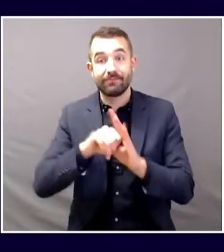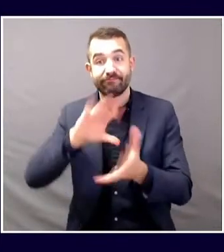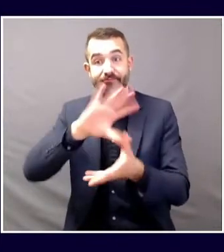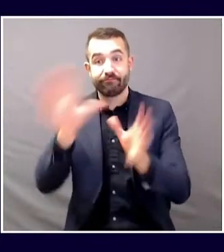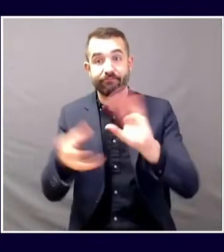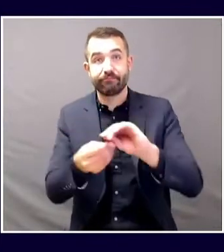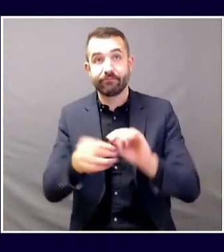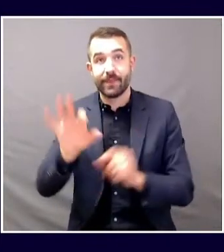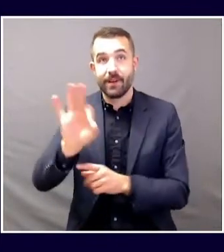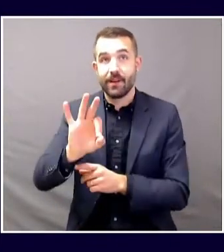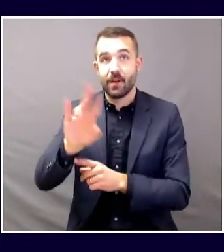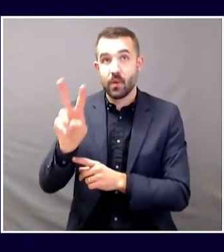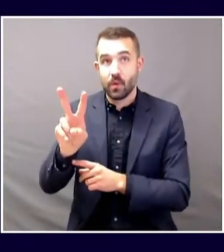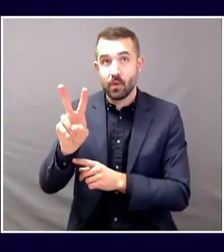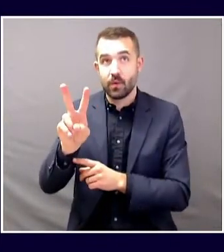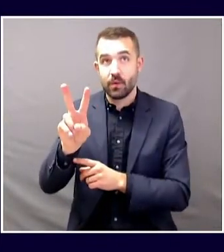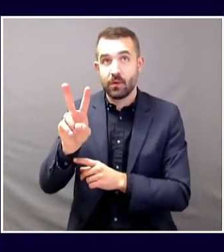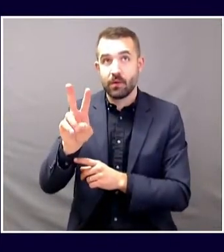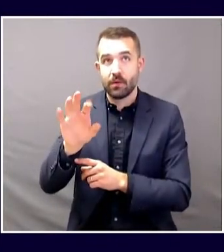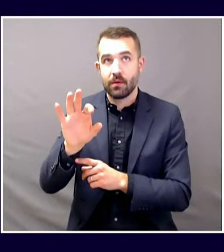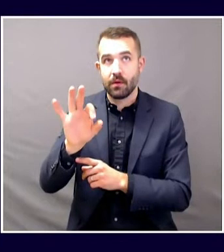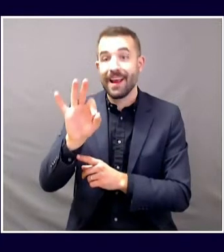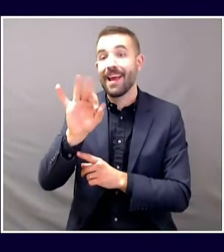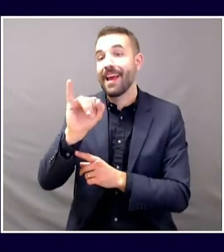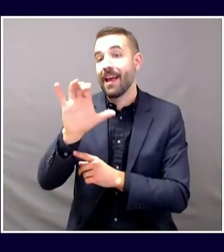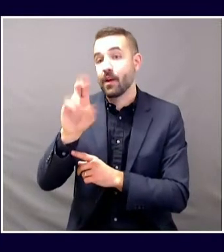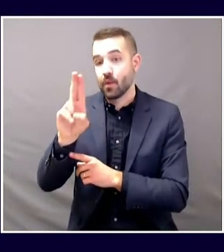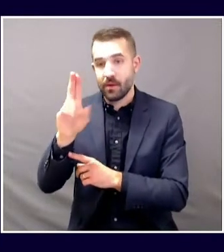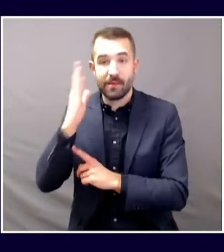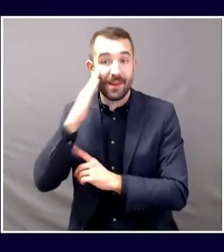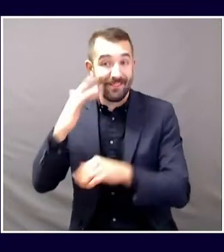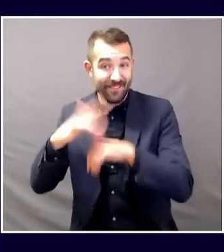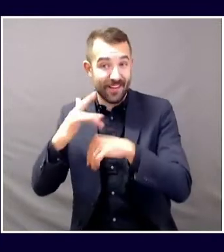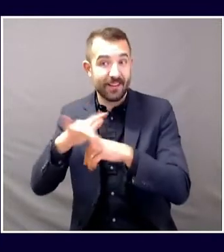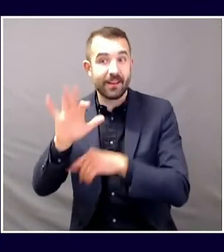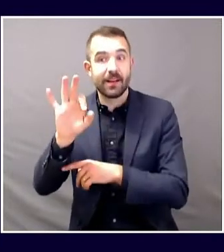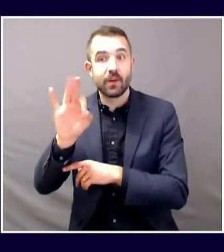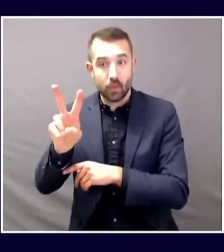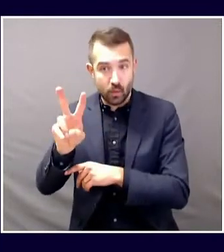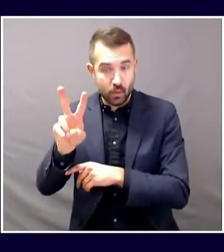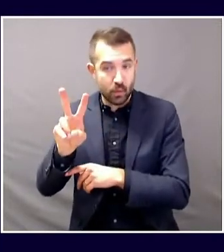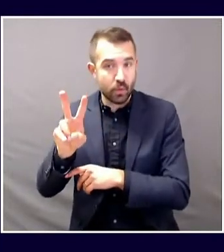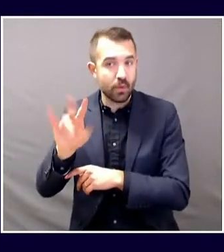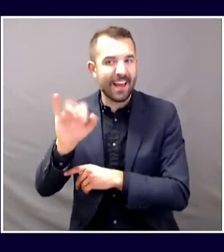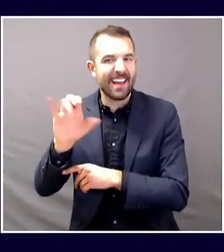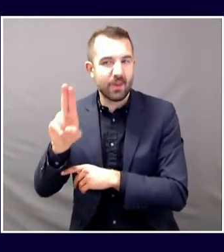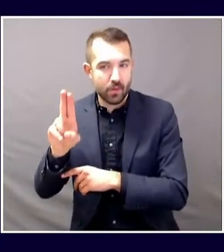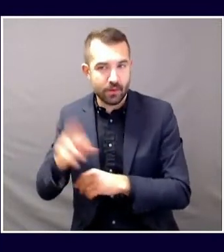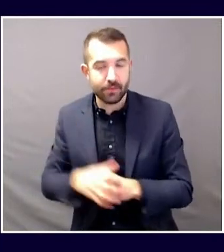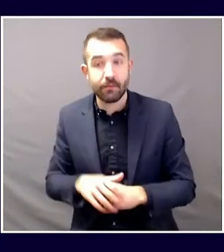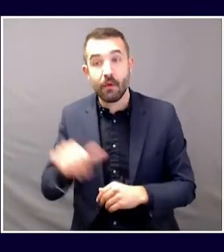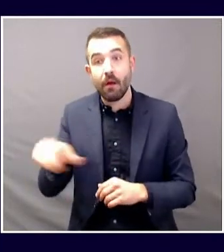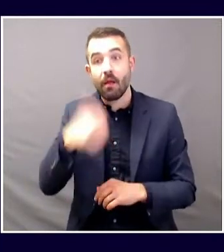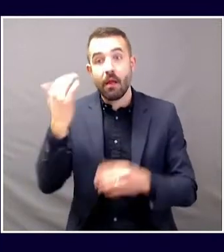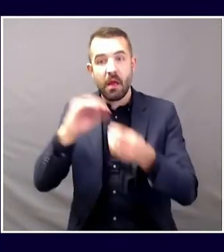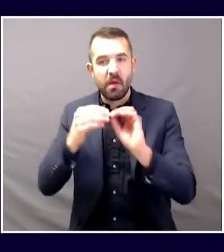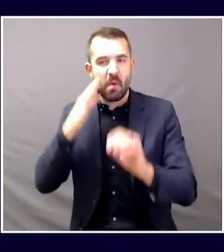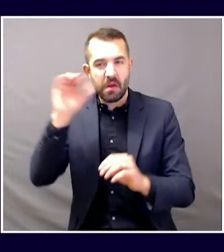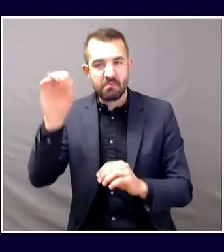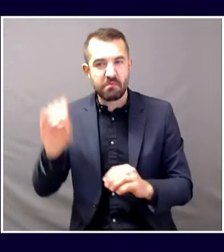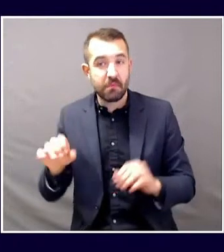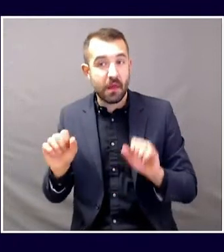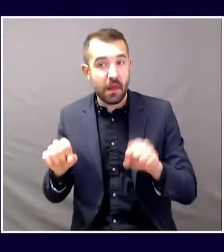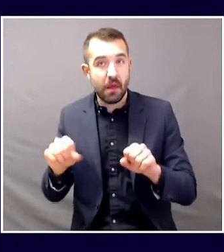92 ICU beds available. We also, I can go through some of the other numbers, but to answer your question,